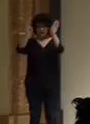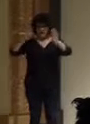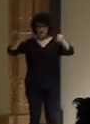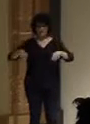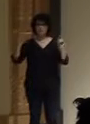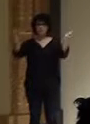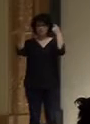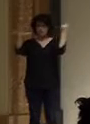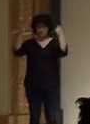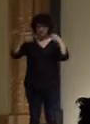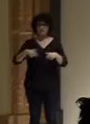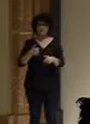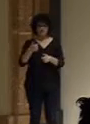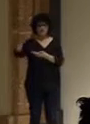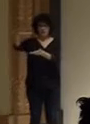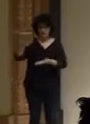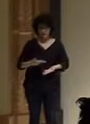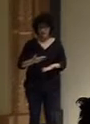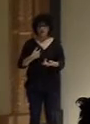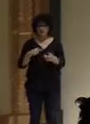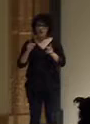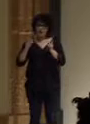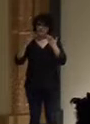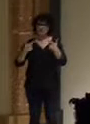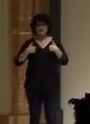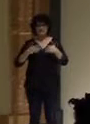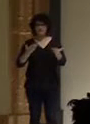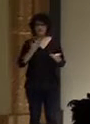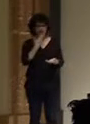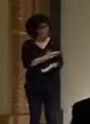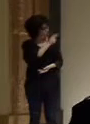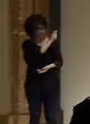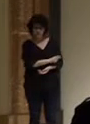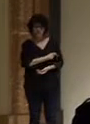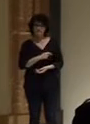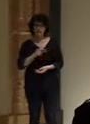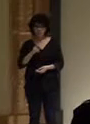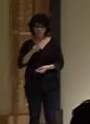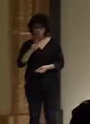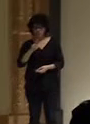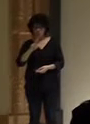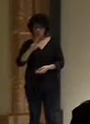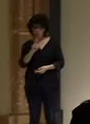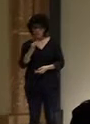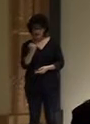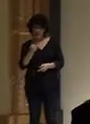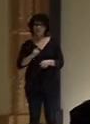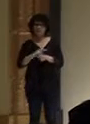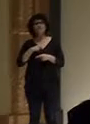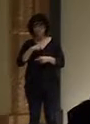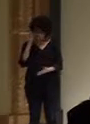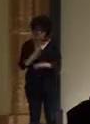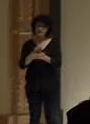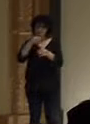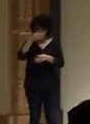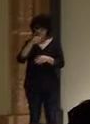our theatre. I want to start by thanking Rui Moreira, our amazing mayor, for believing that we will be able to organize the IETM